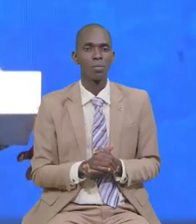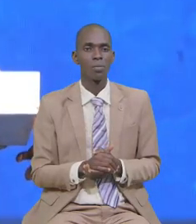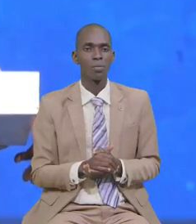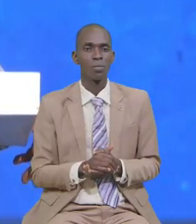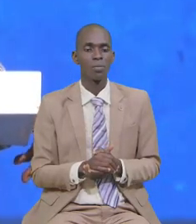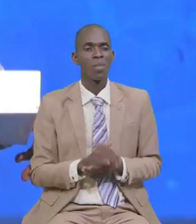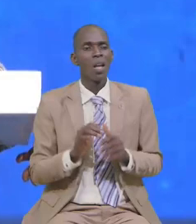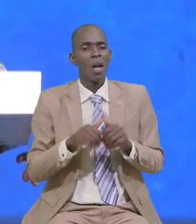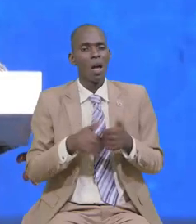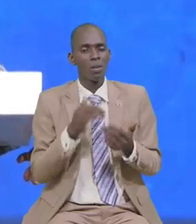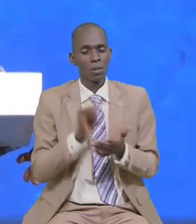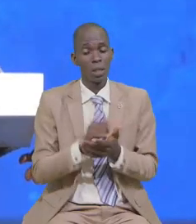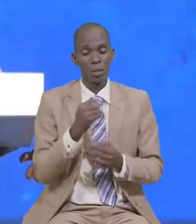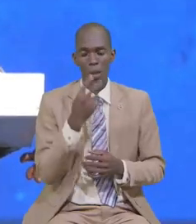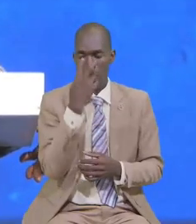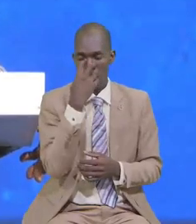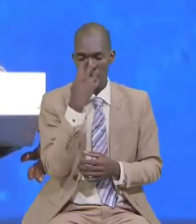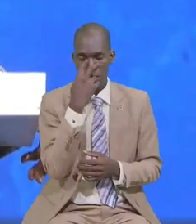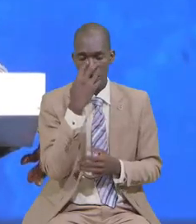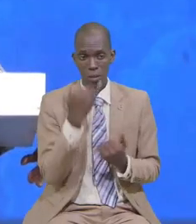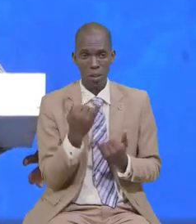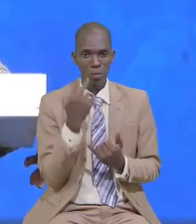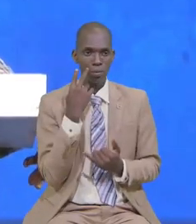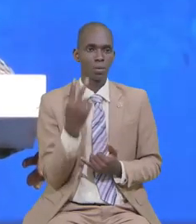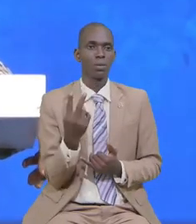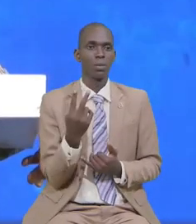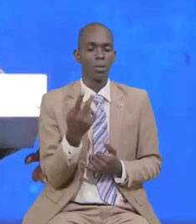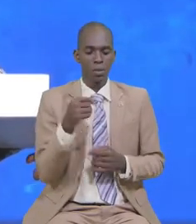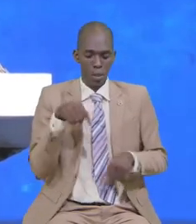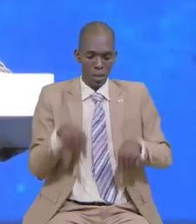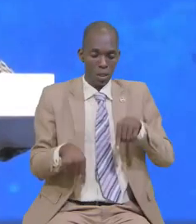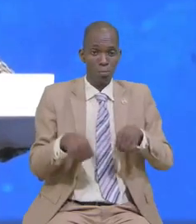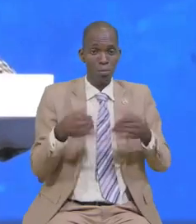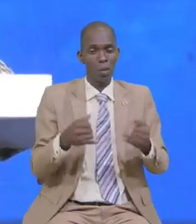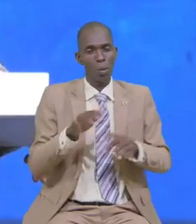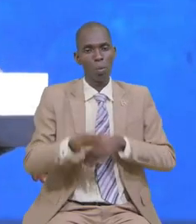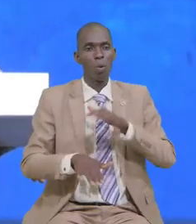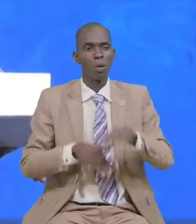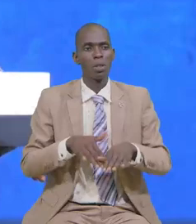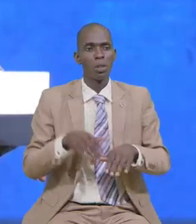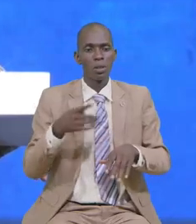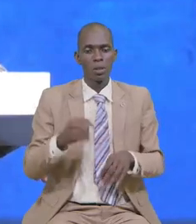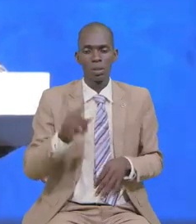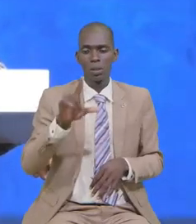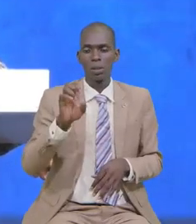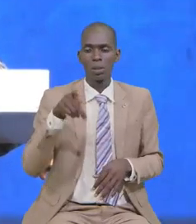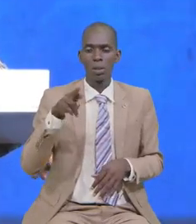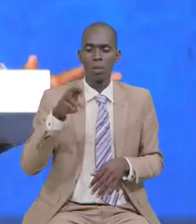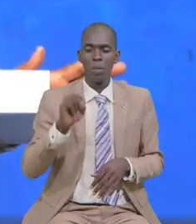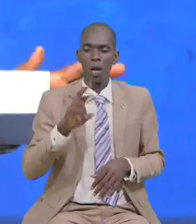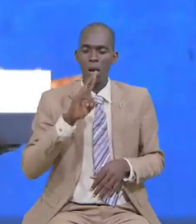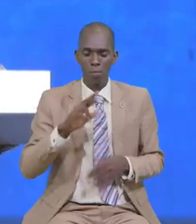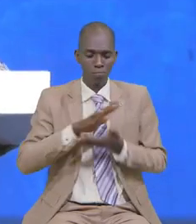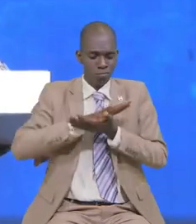How that the blind see, the lame walk, the lepers are cleansed,